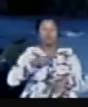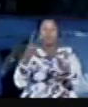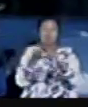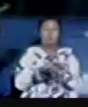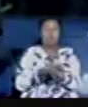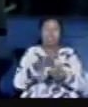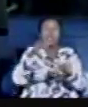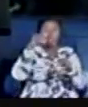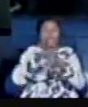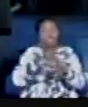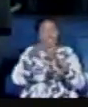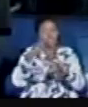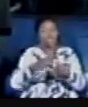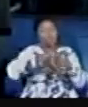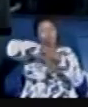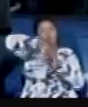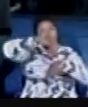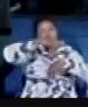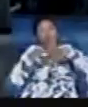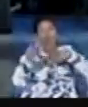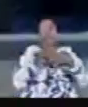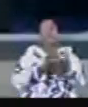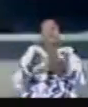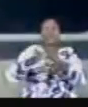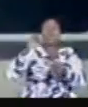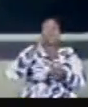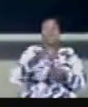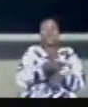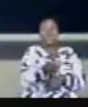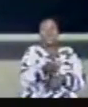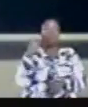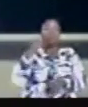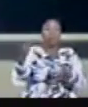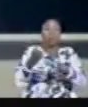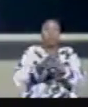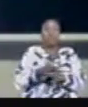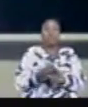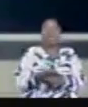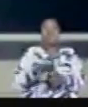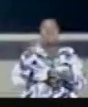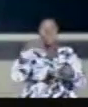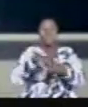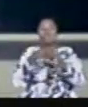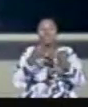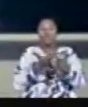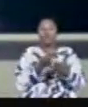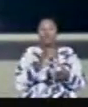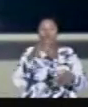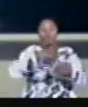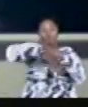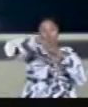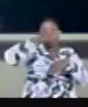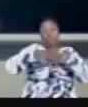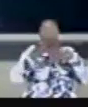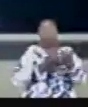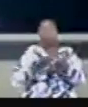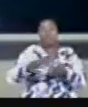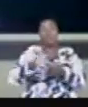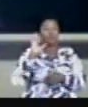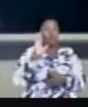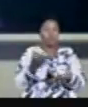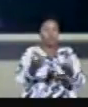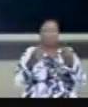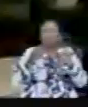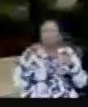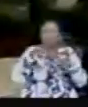the Holy Ghost, they were multiplied. The comfort of the Holy Ghost will come to your